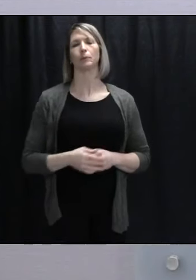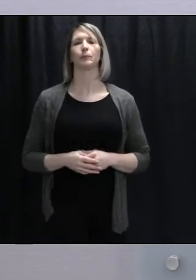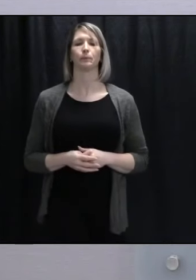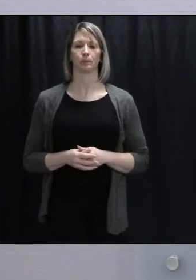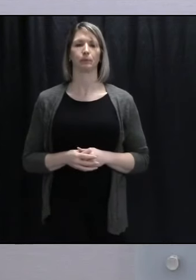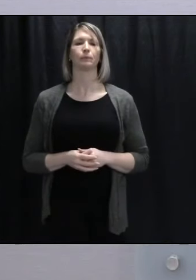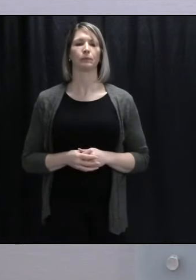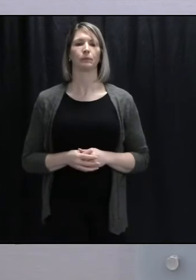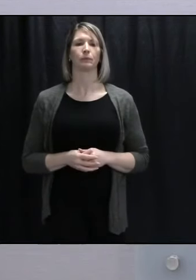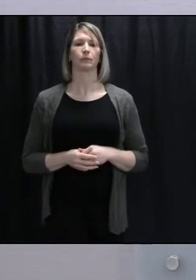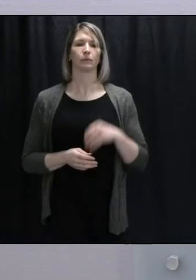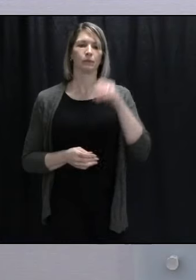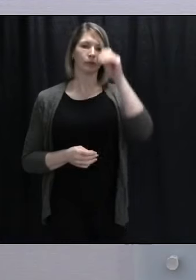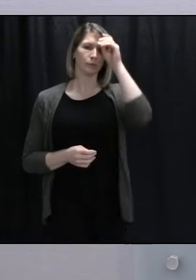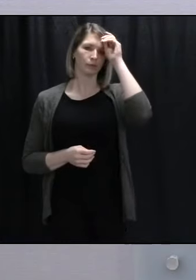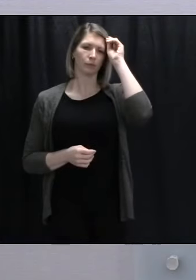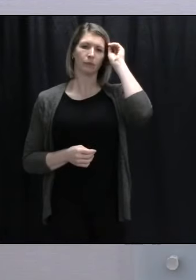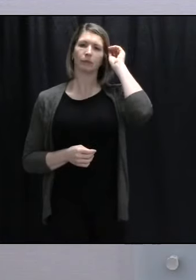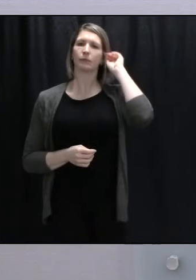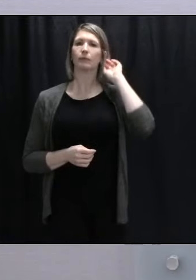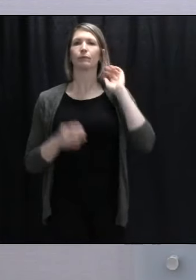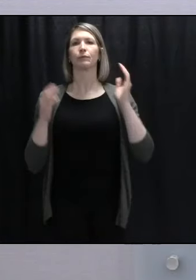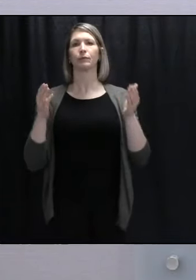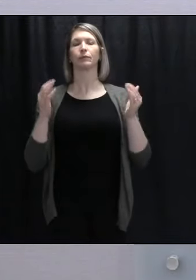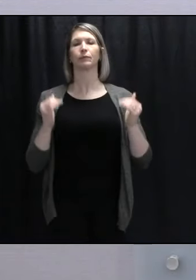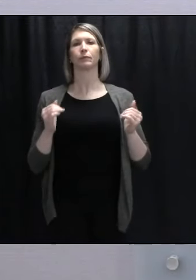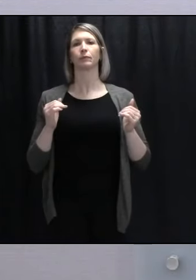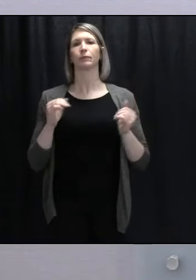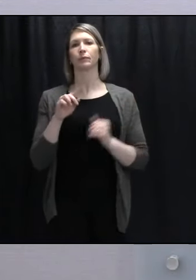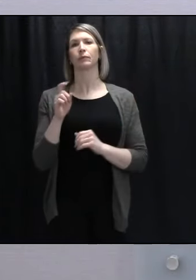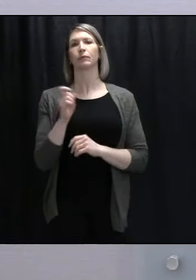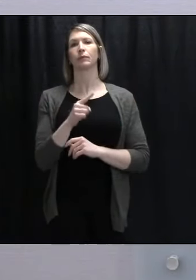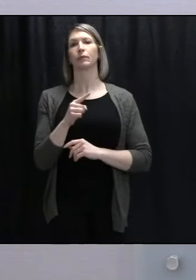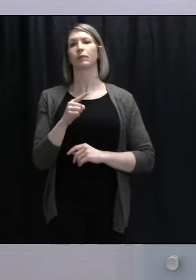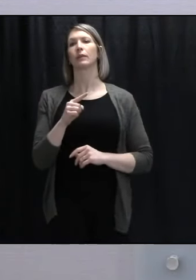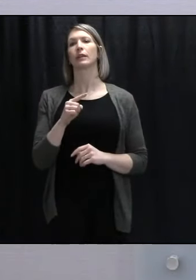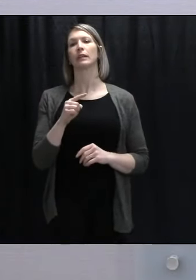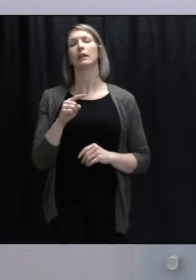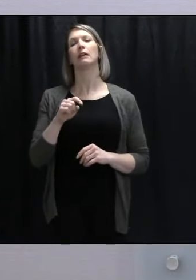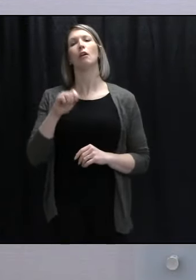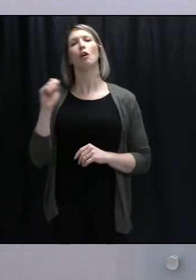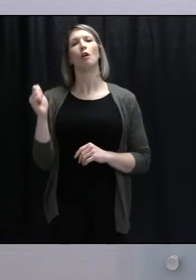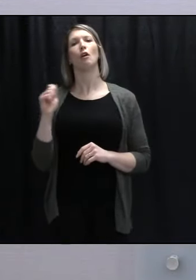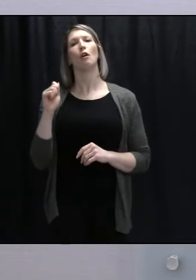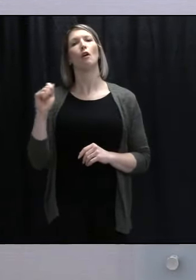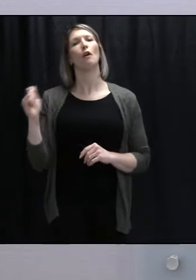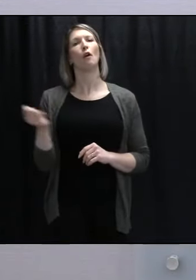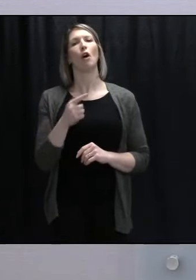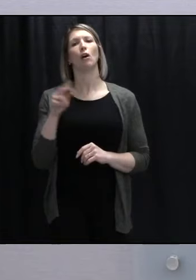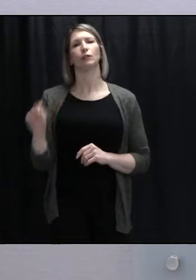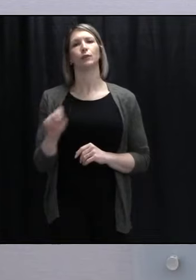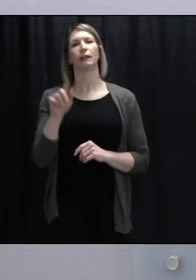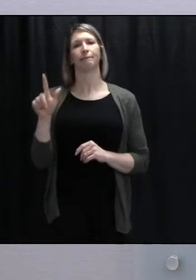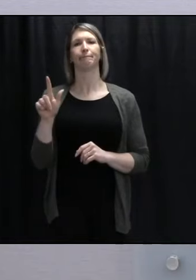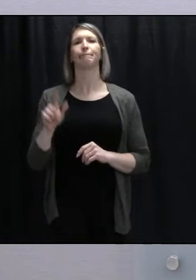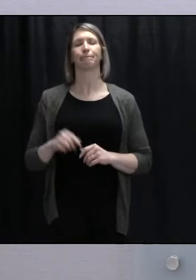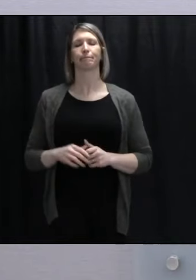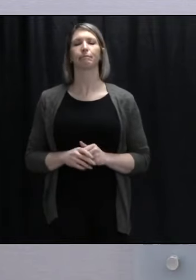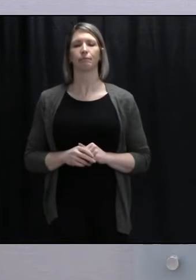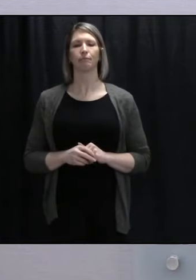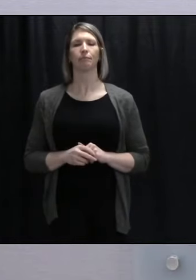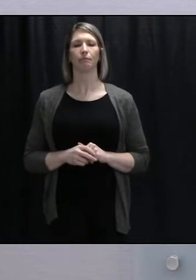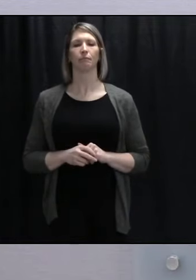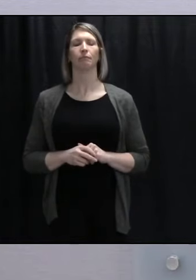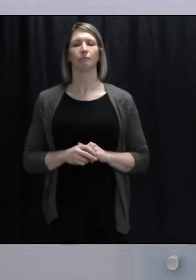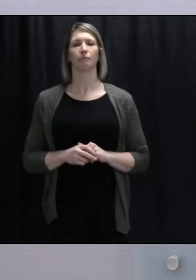Thank you. The next question is from Elizabeth Witten from All Newfoundland Labrador. Hi, I had a